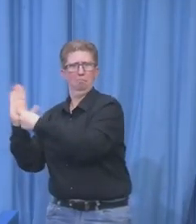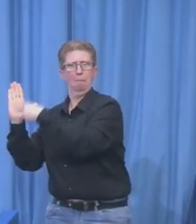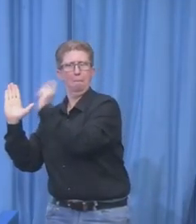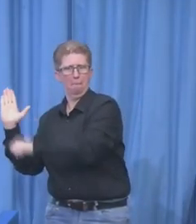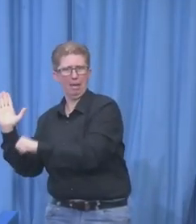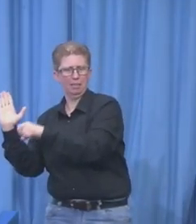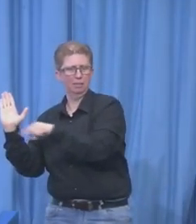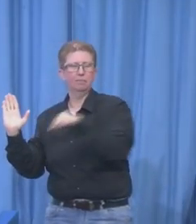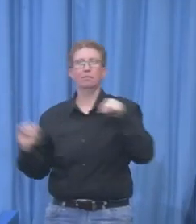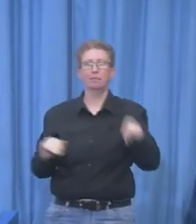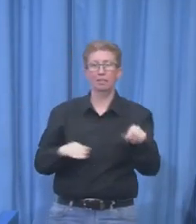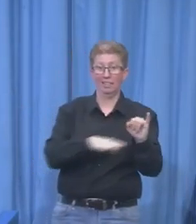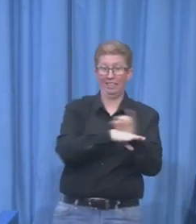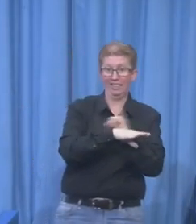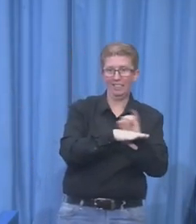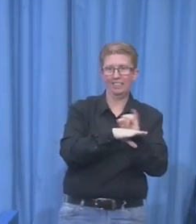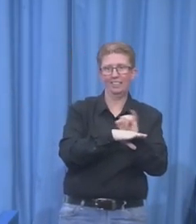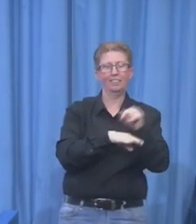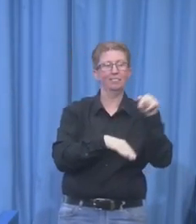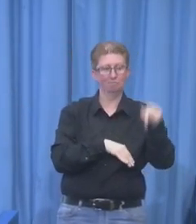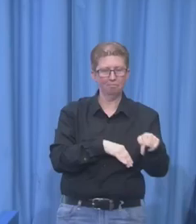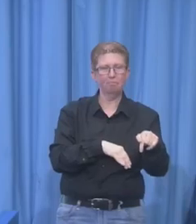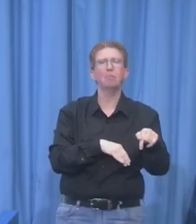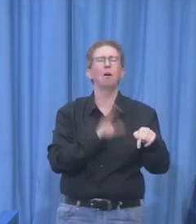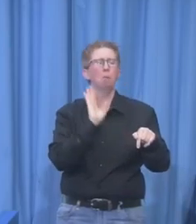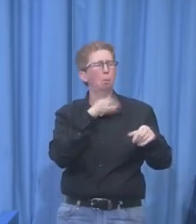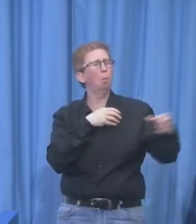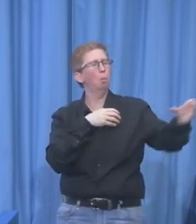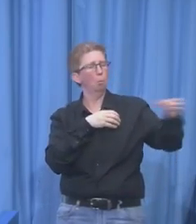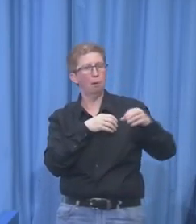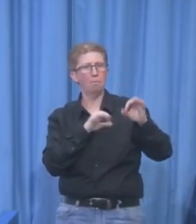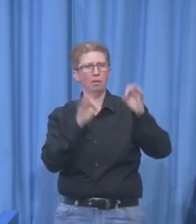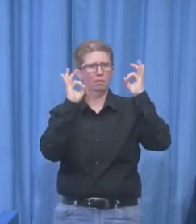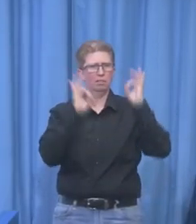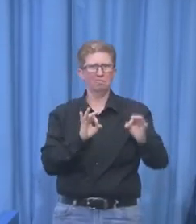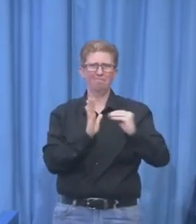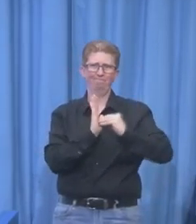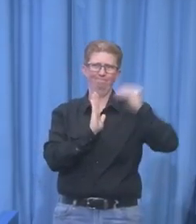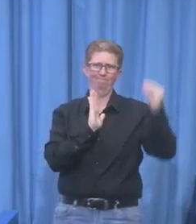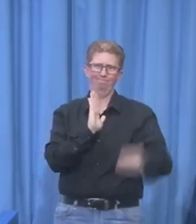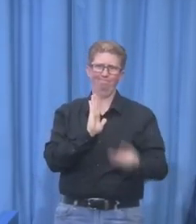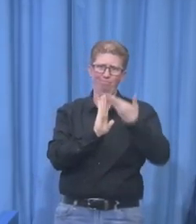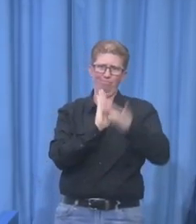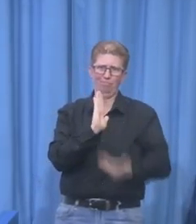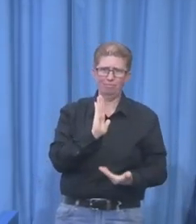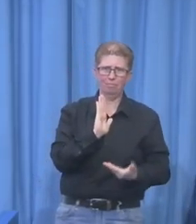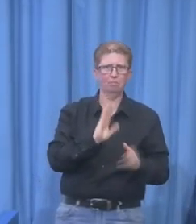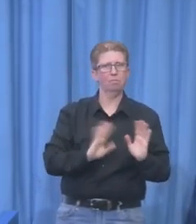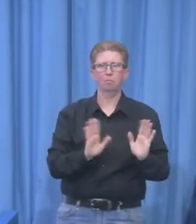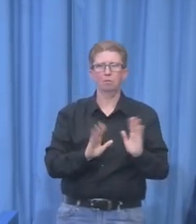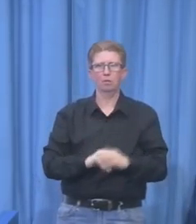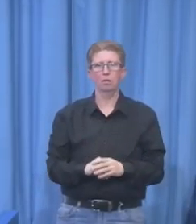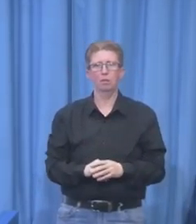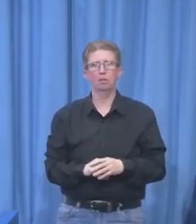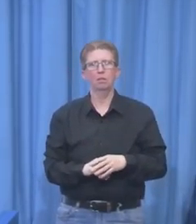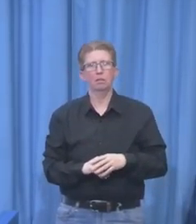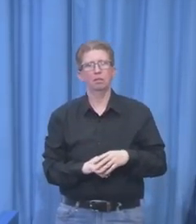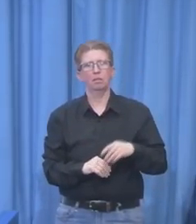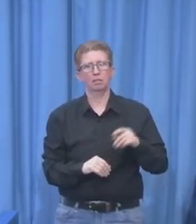satisfied from the intern work, so he can dismiss him. It's very, very, it's limited in time. It's